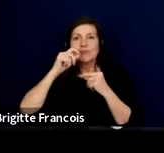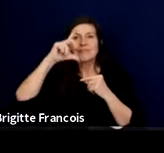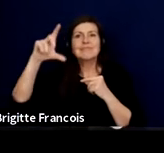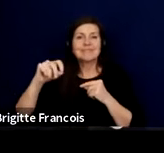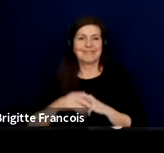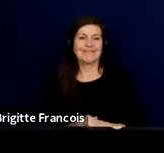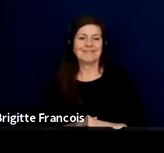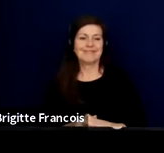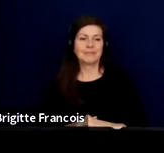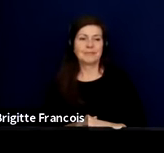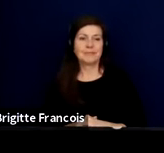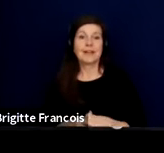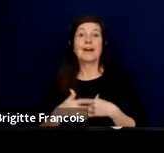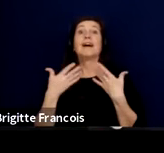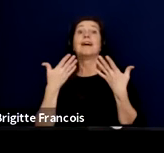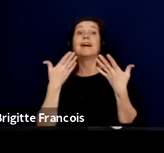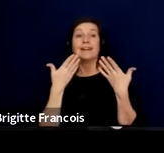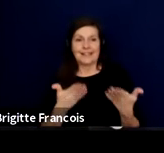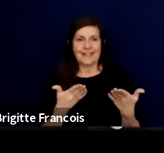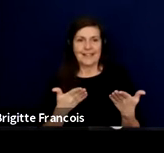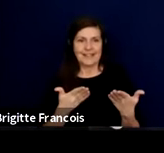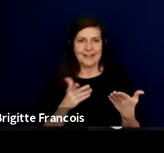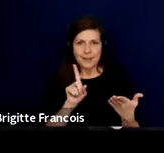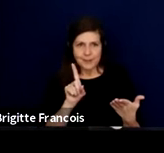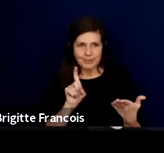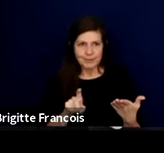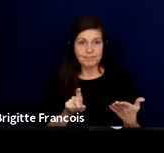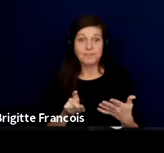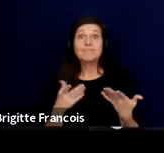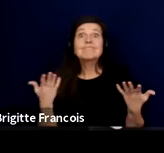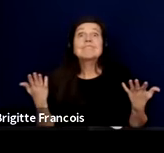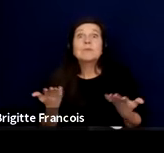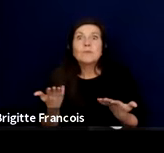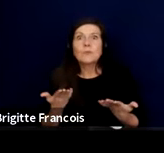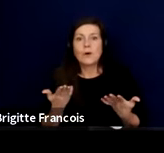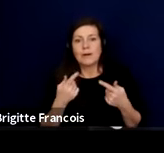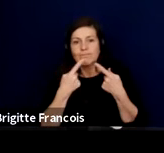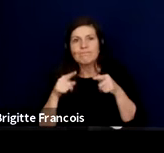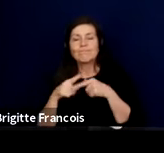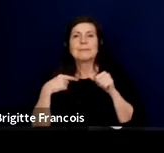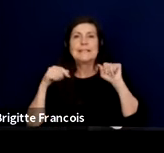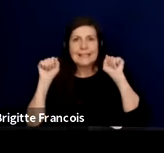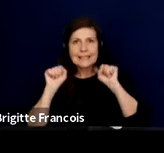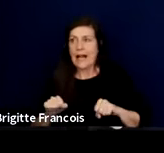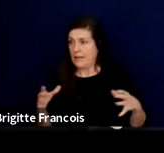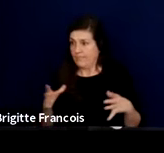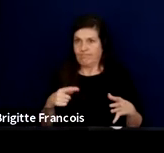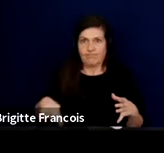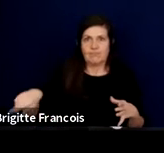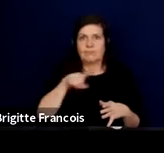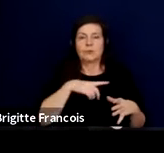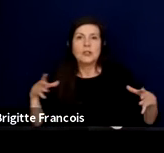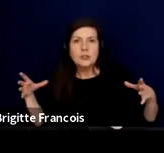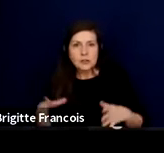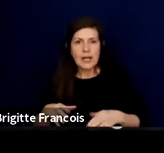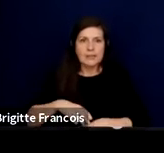I have locked my screen. So there. What can we do together in order to improve the situation? And who is